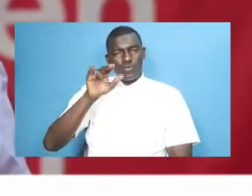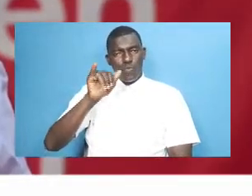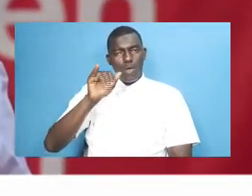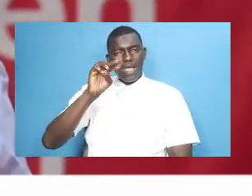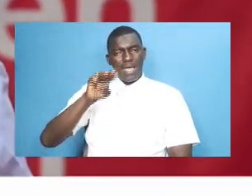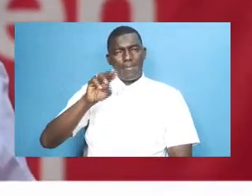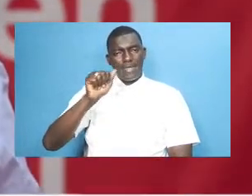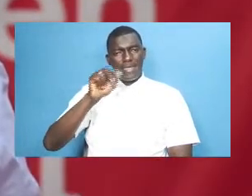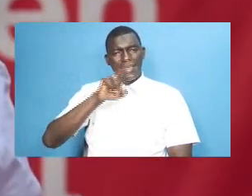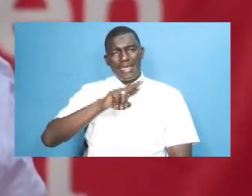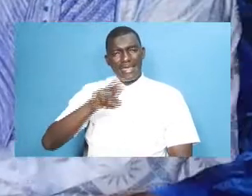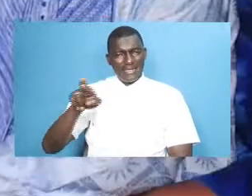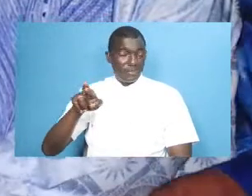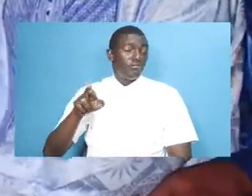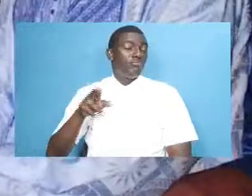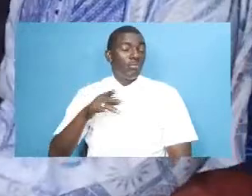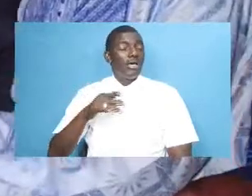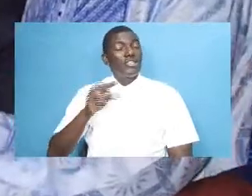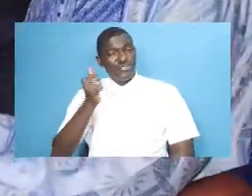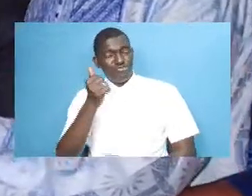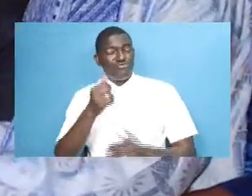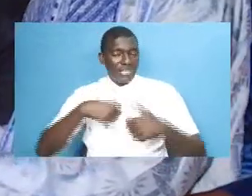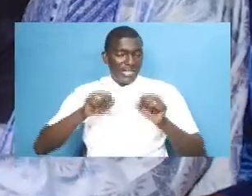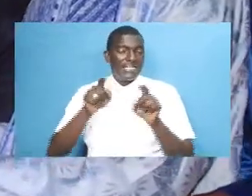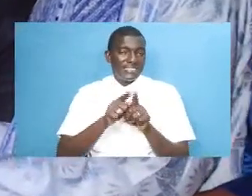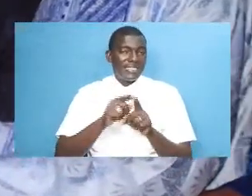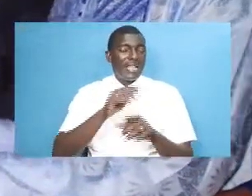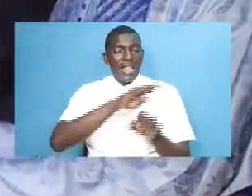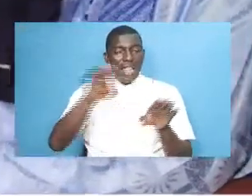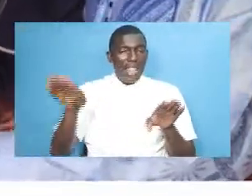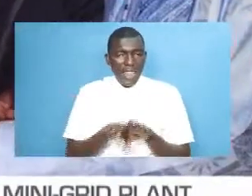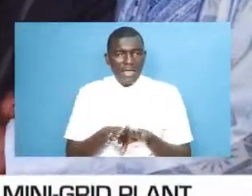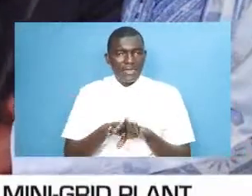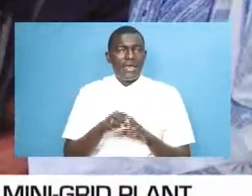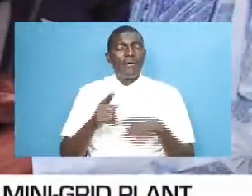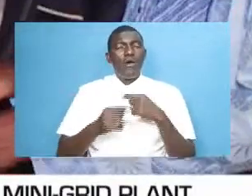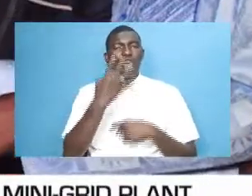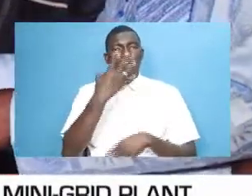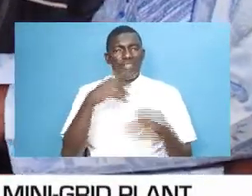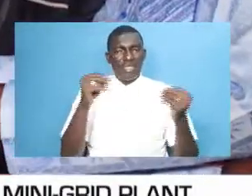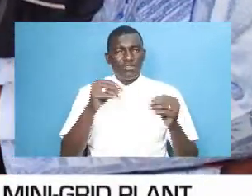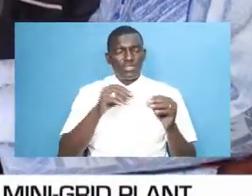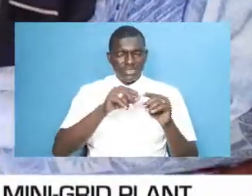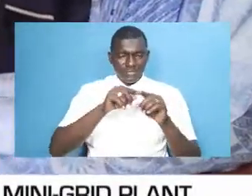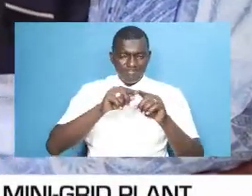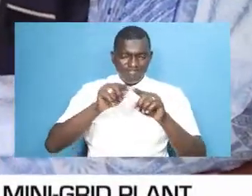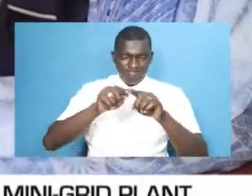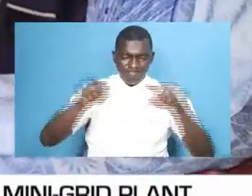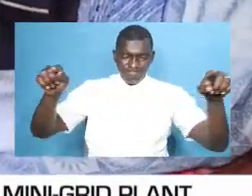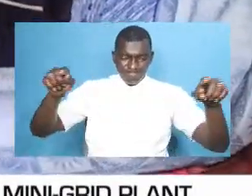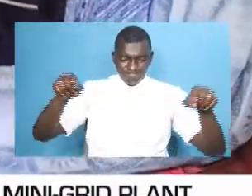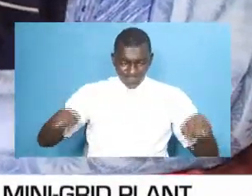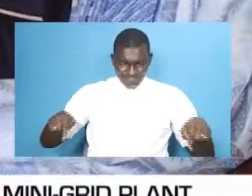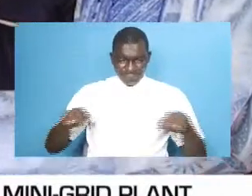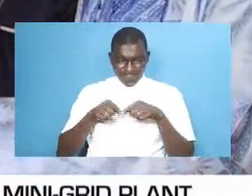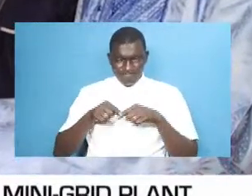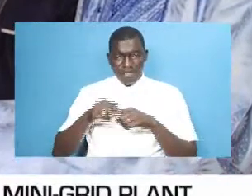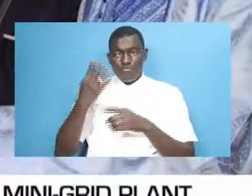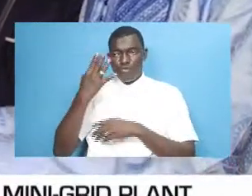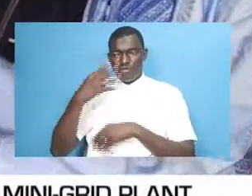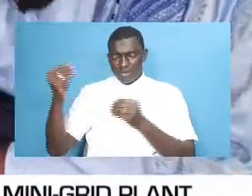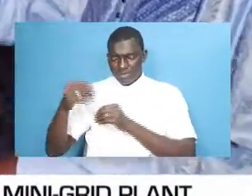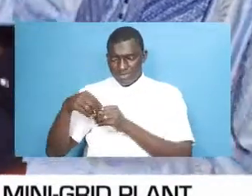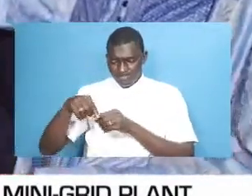infrastructure being inaugurated today consists of a land size of about 4,000 square meters given to